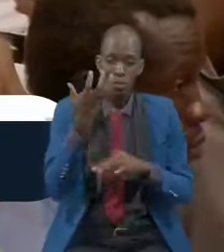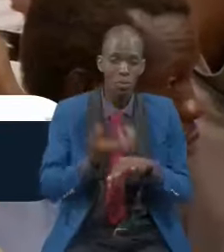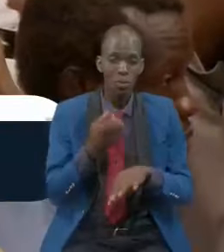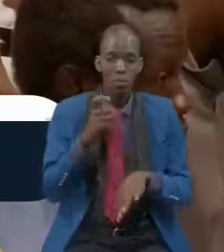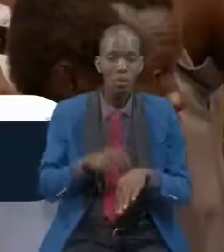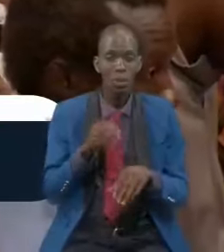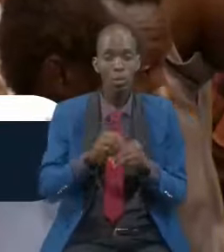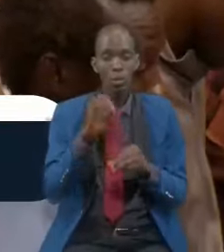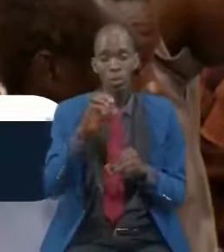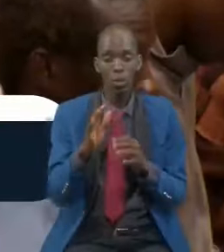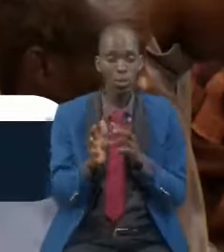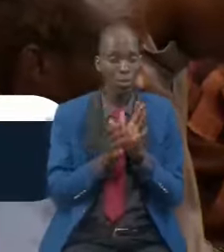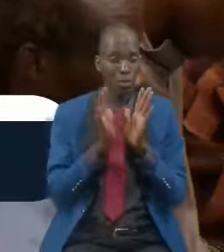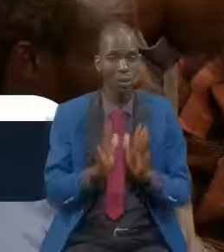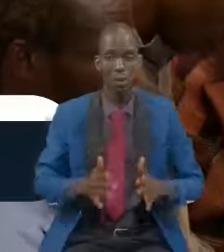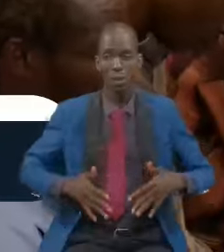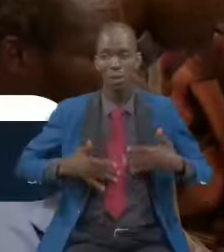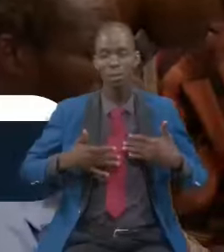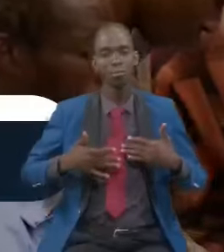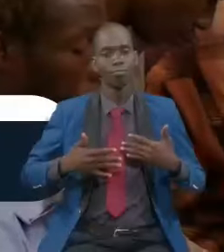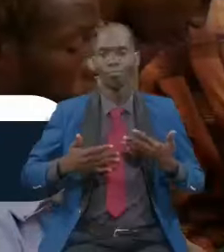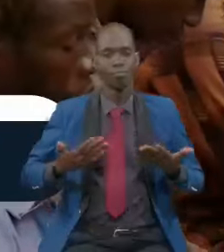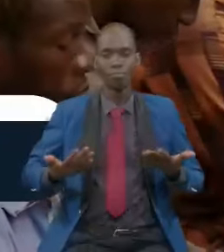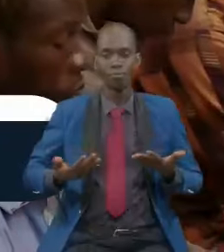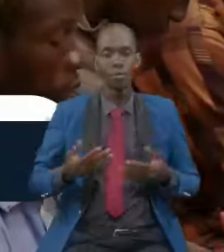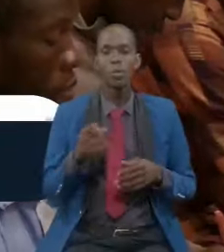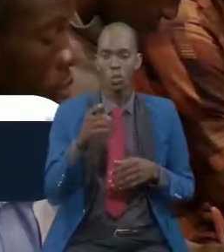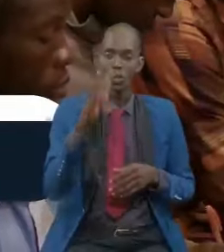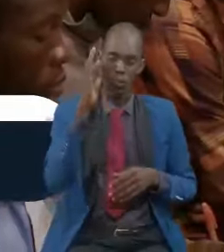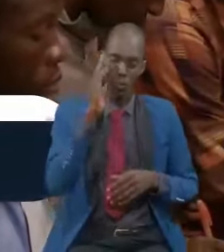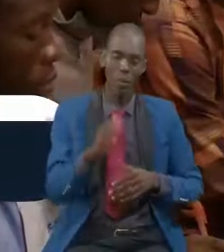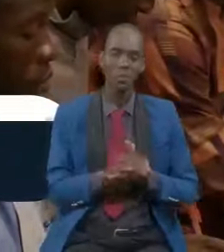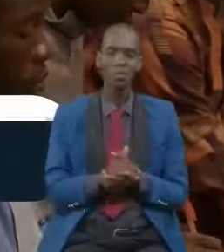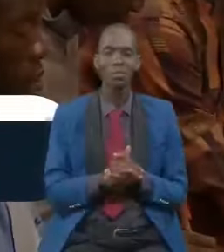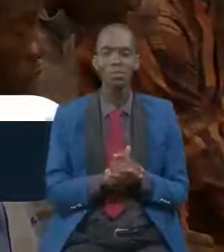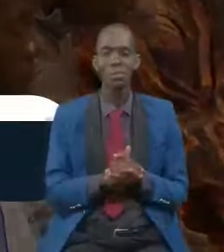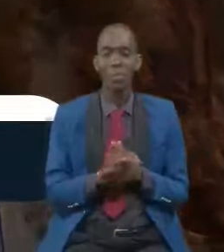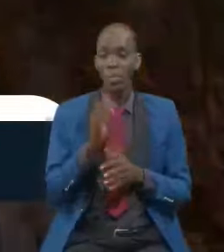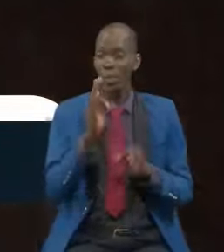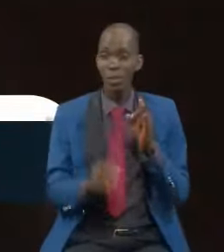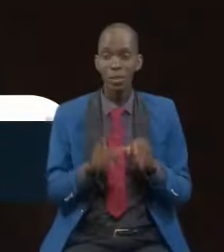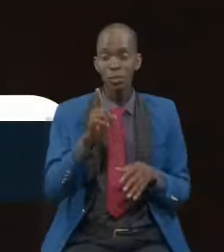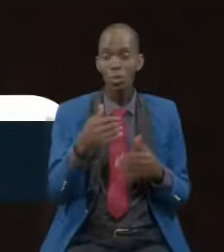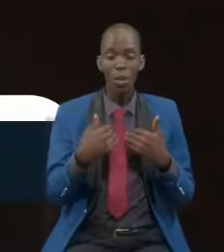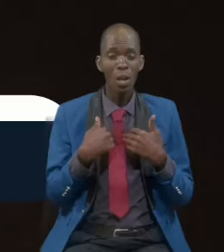life, soon you will. If you have not been confronted by